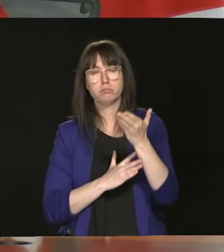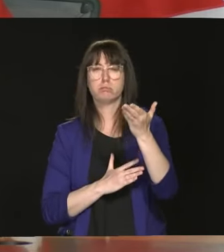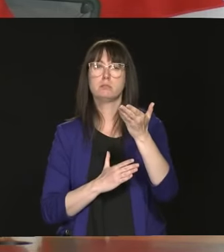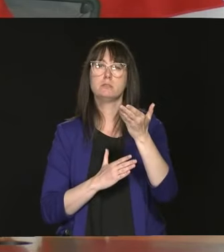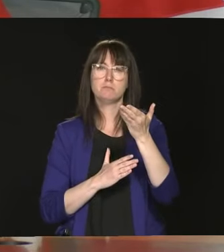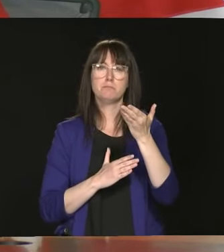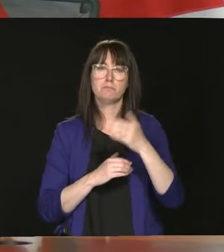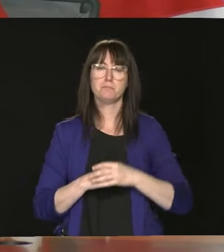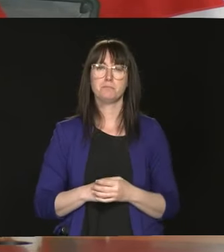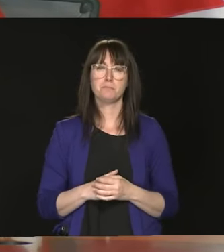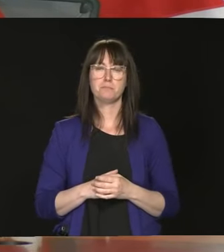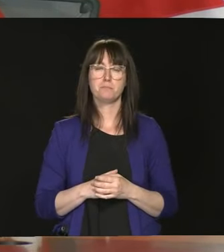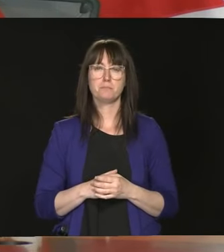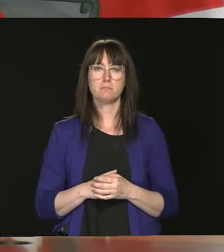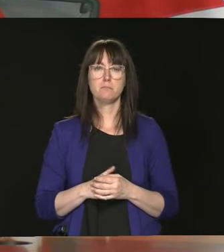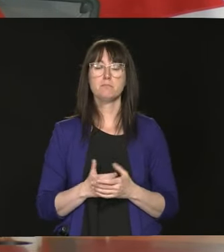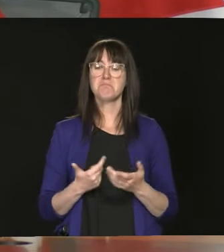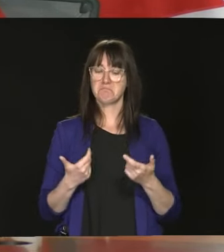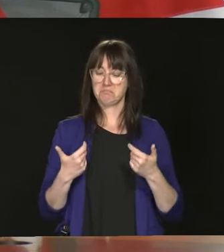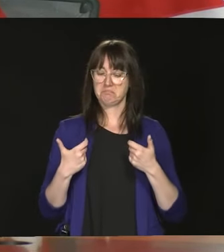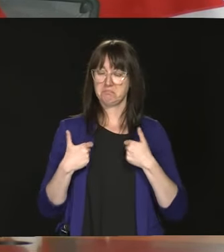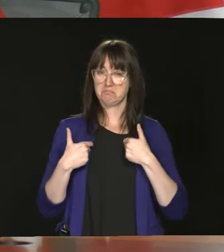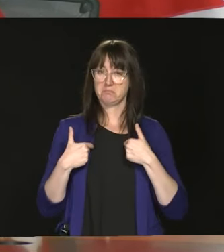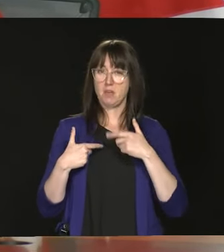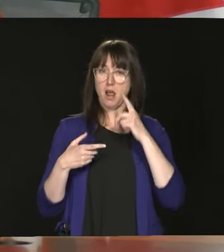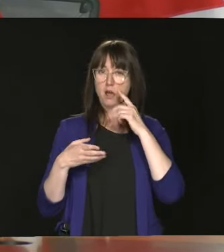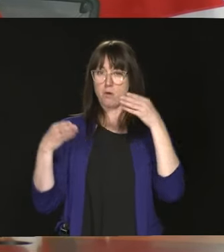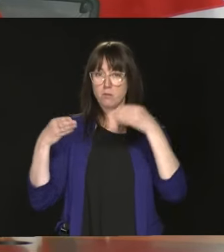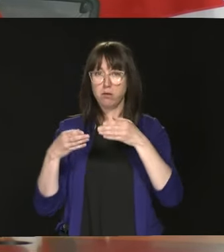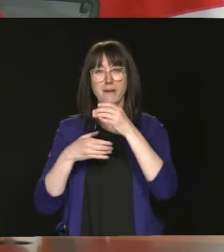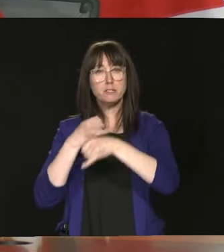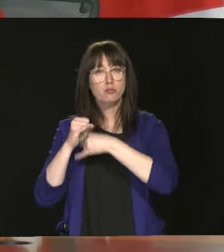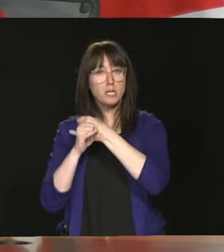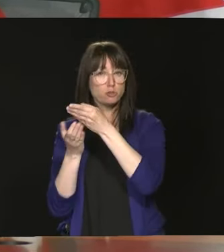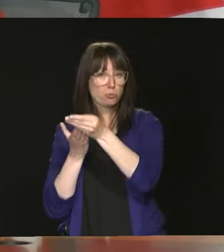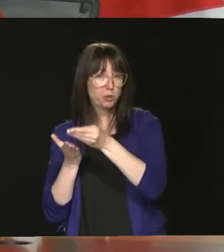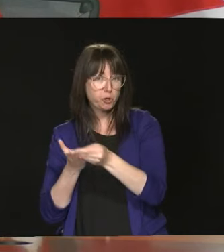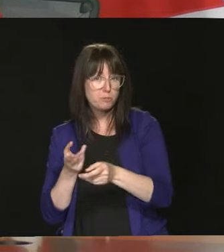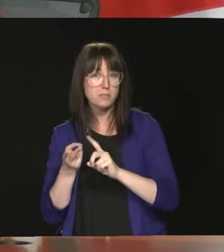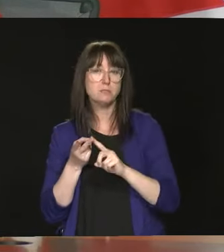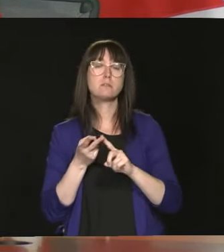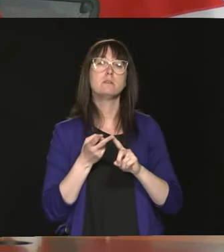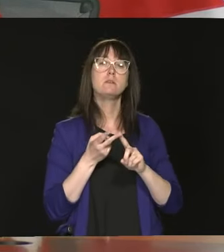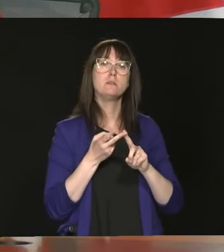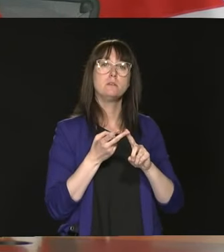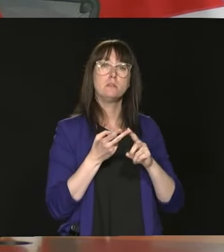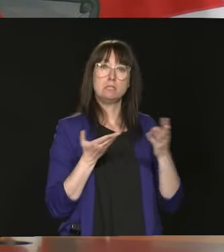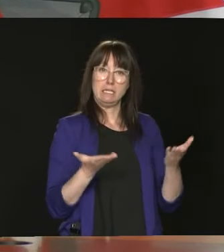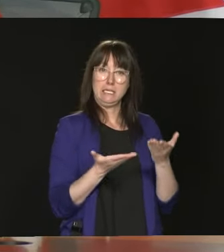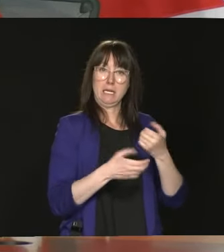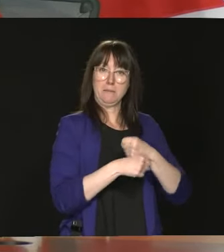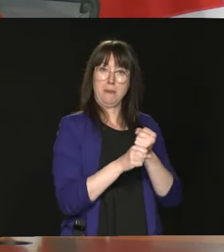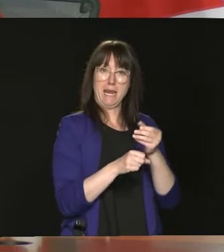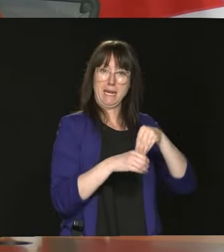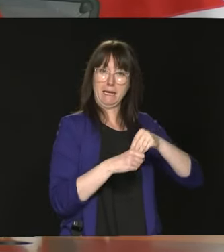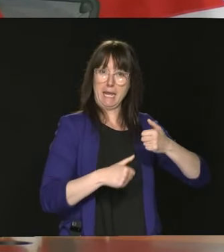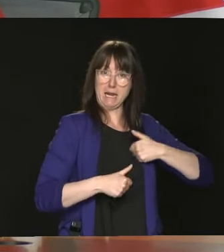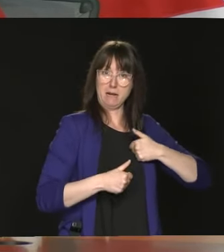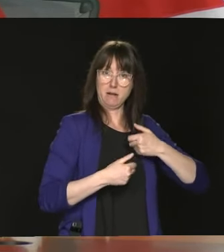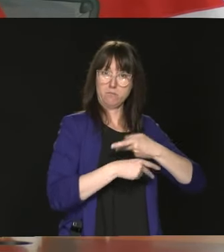be addressing international procurements, domestic production, and I will provide an update on our